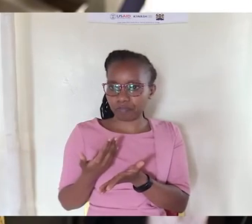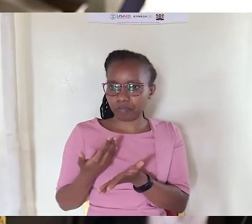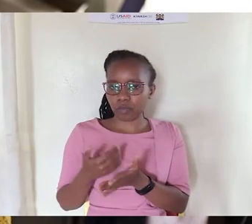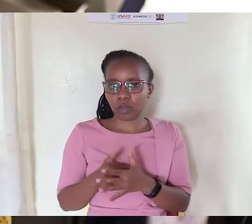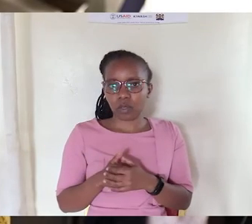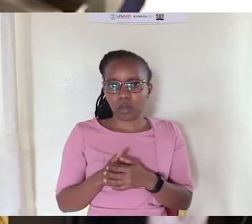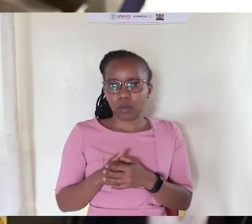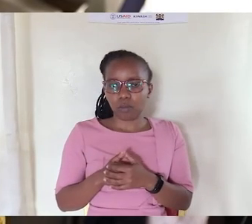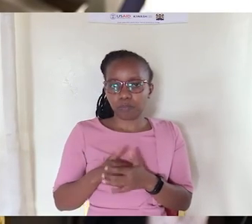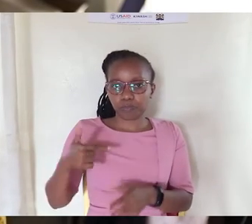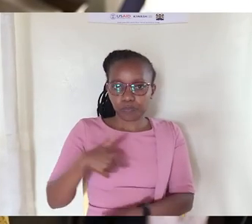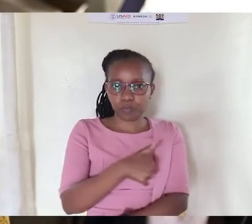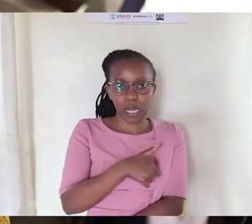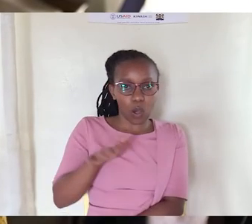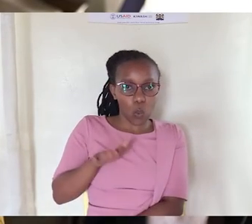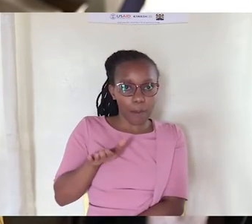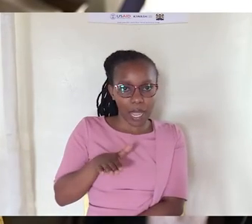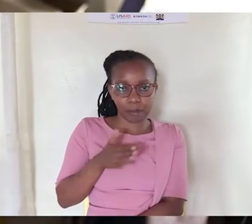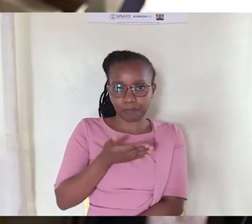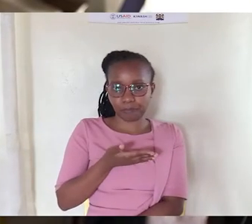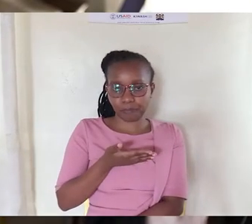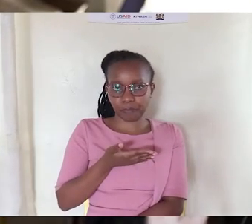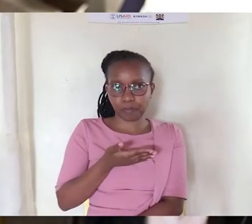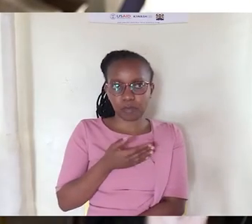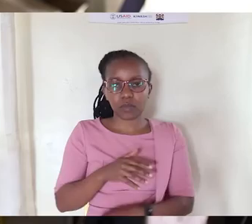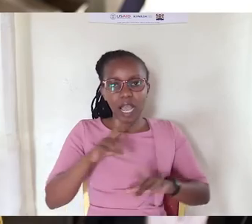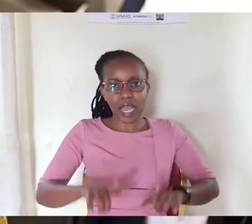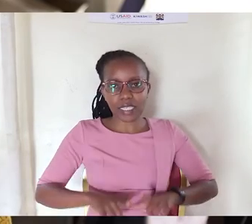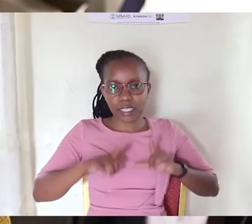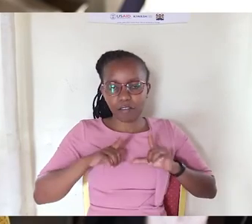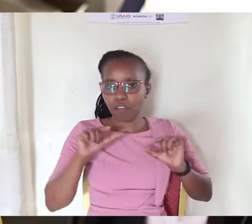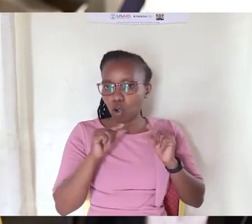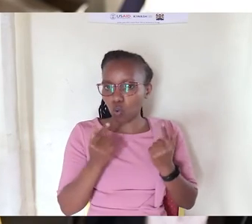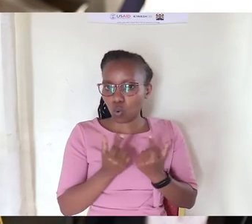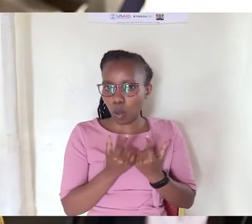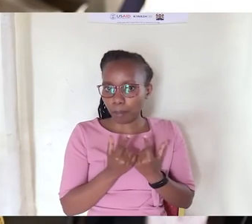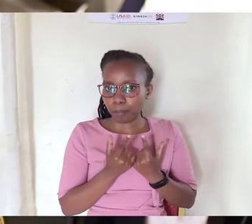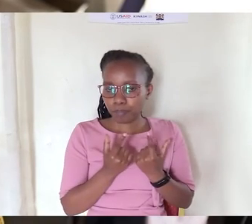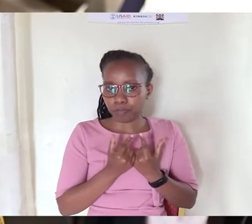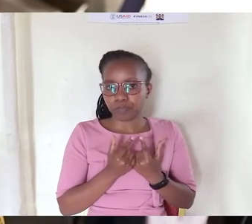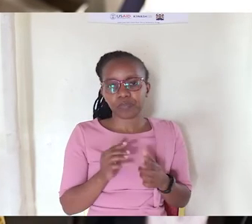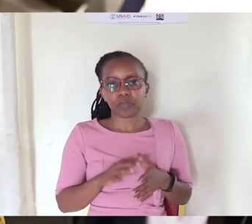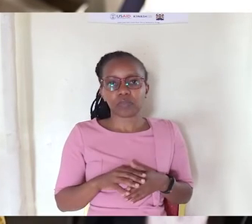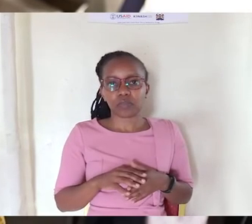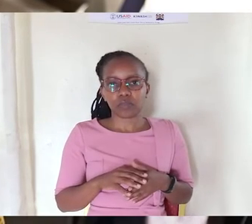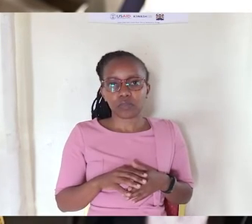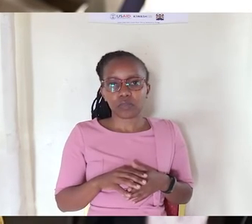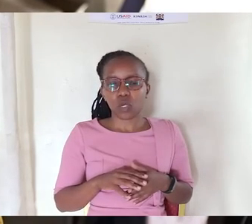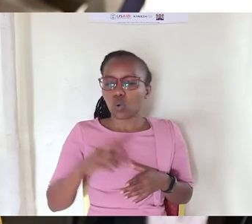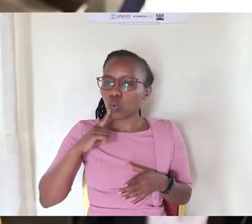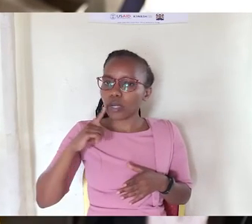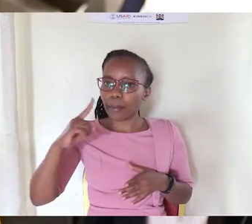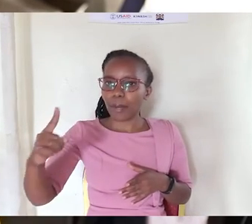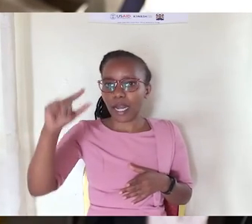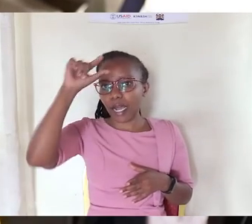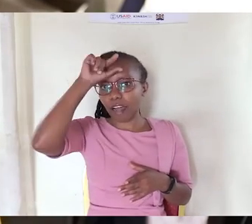think we as women sitting here today and survivor groups have got to be able to demand in such a way that the